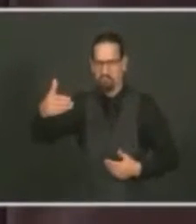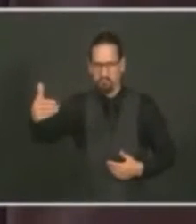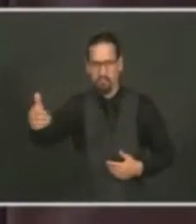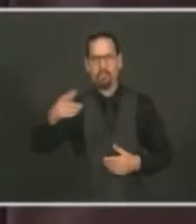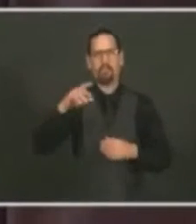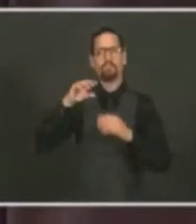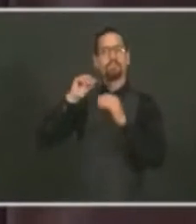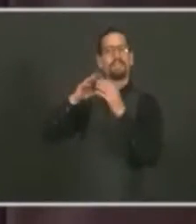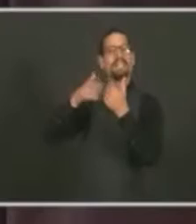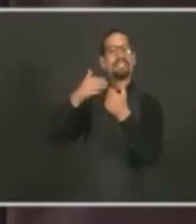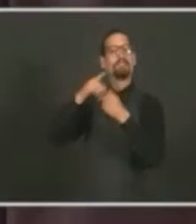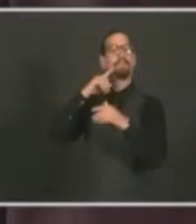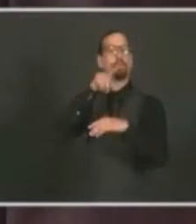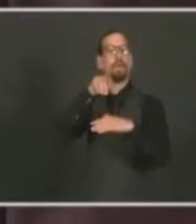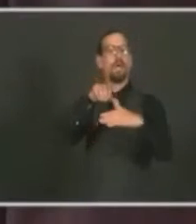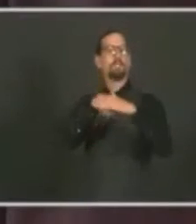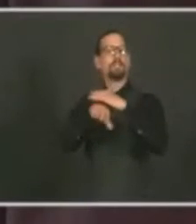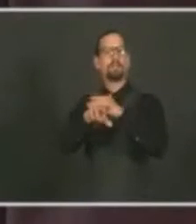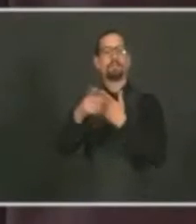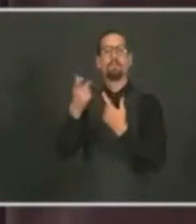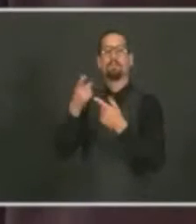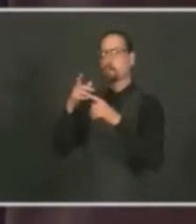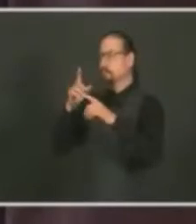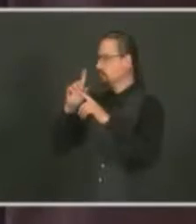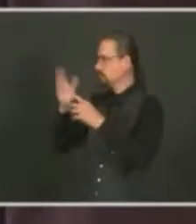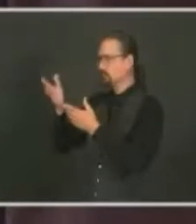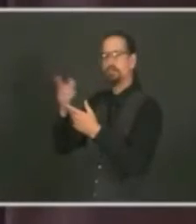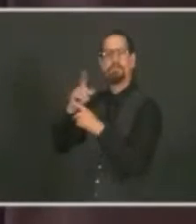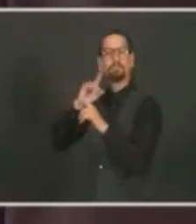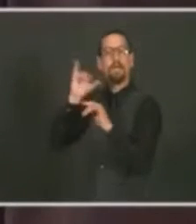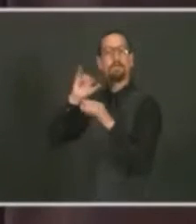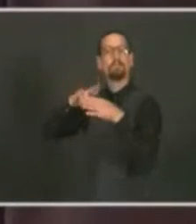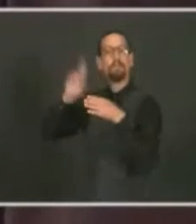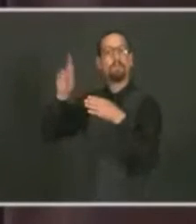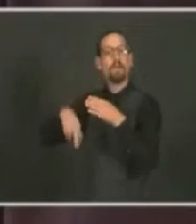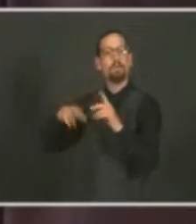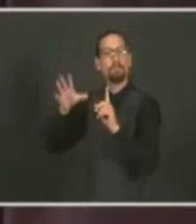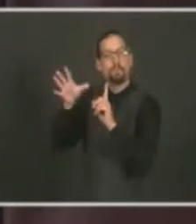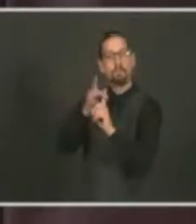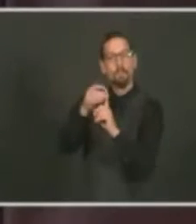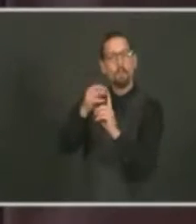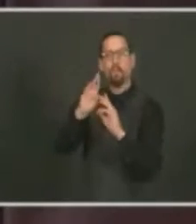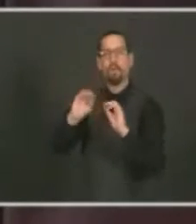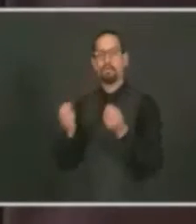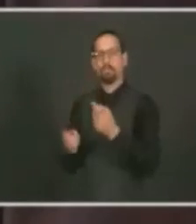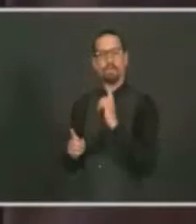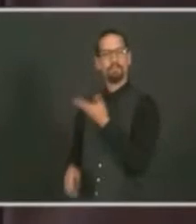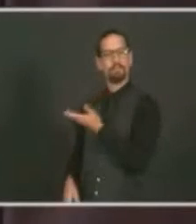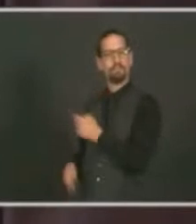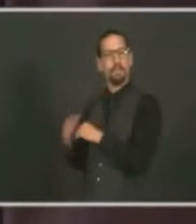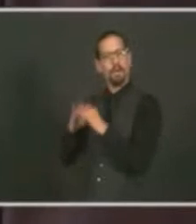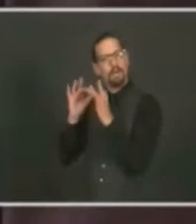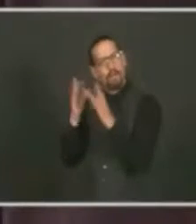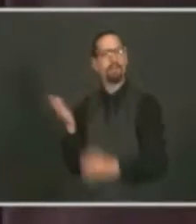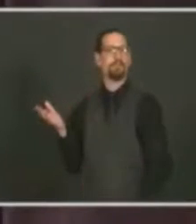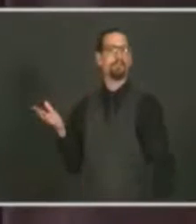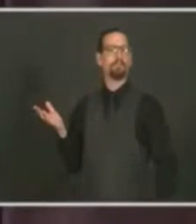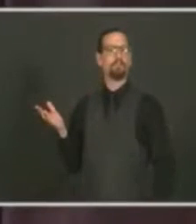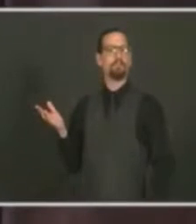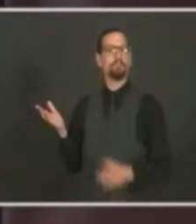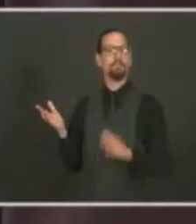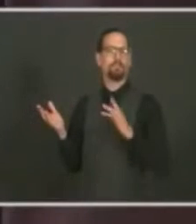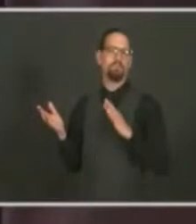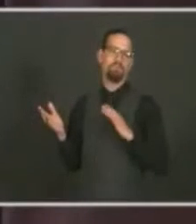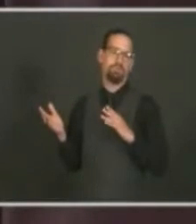the thing I'm trying to say today is, if you go and you're sick, you have symptoms, you'll get that result that